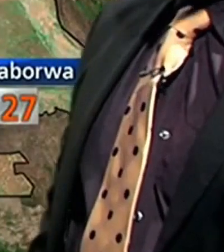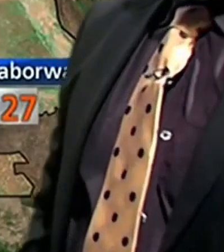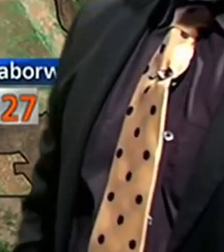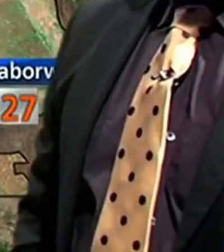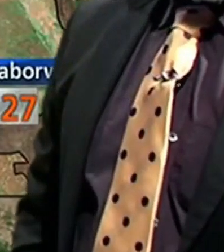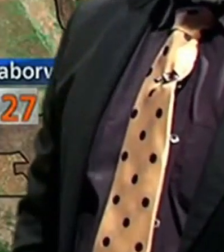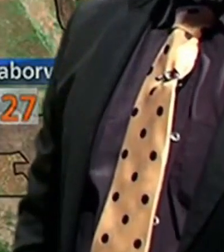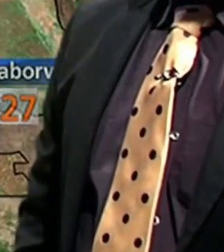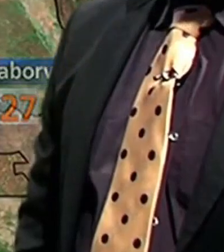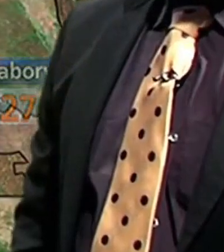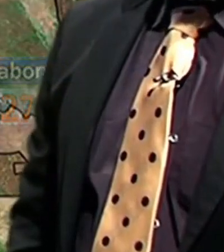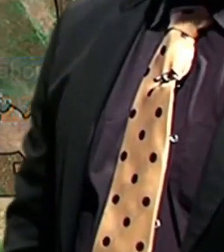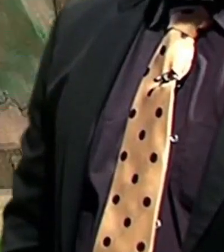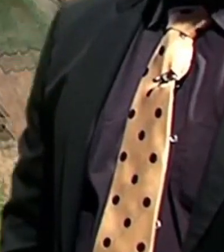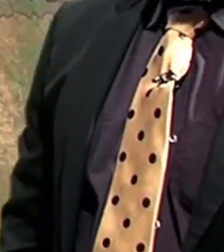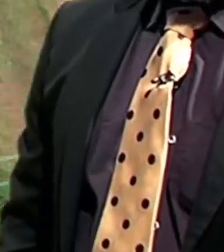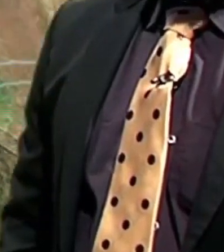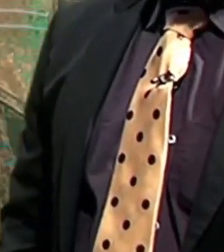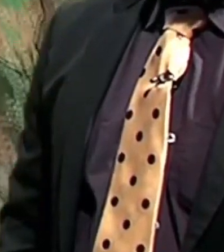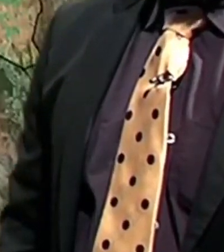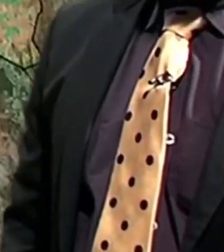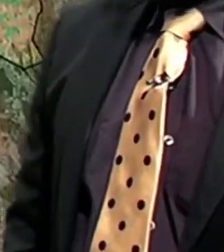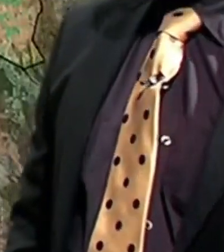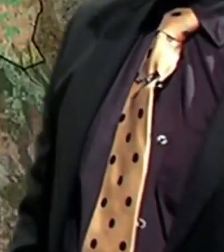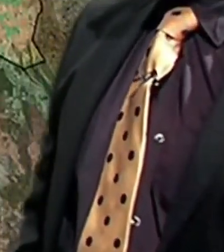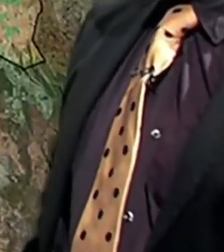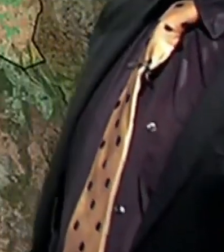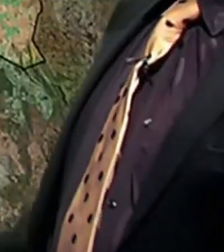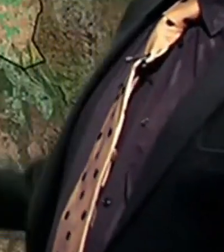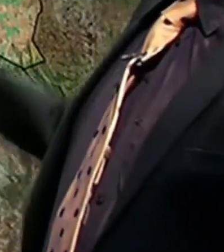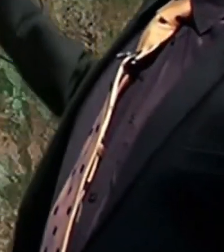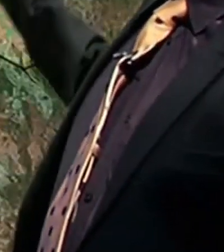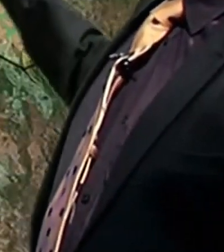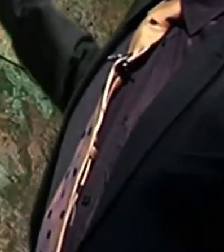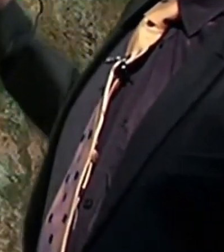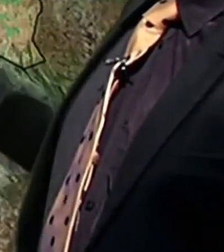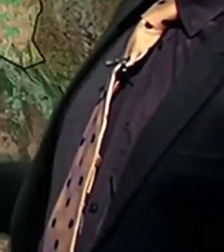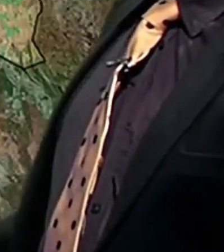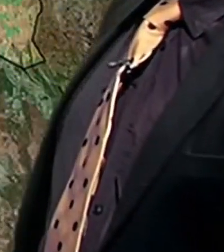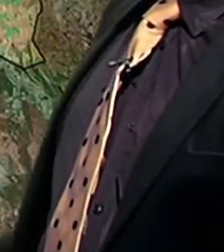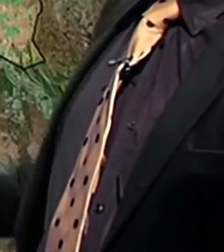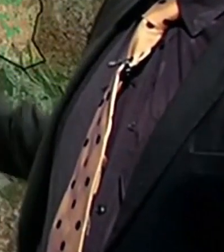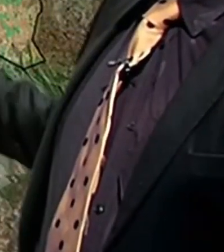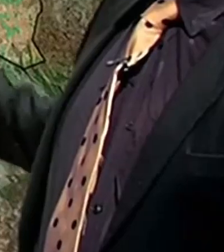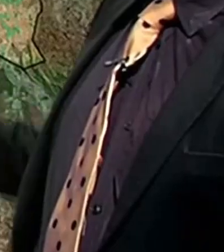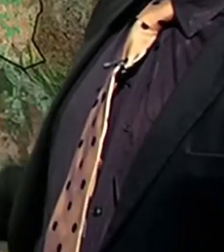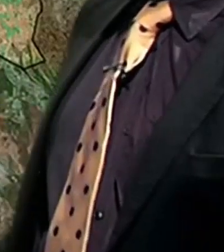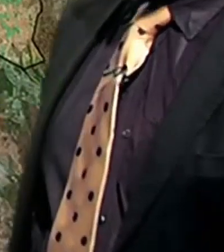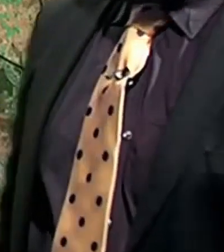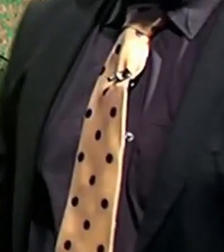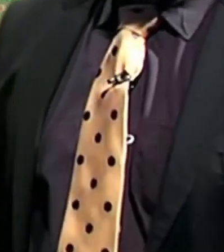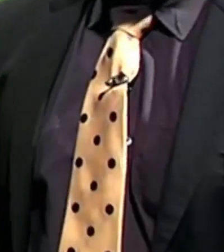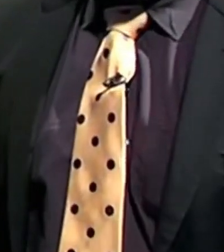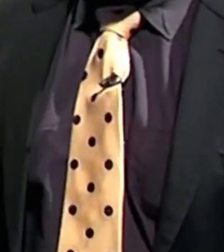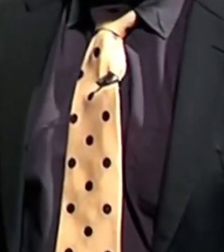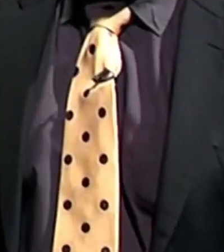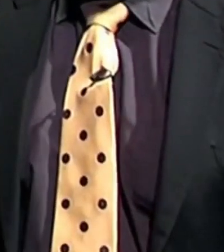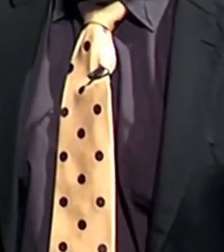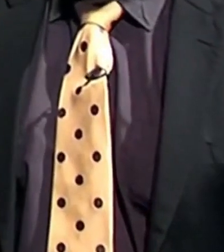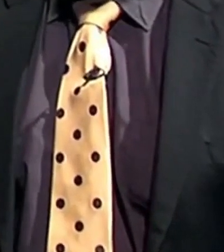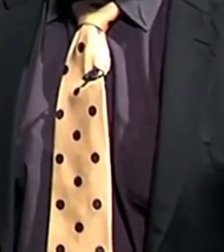Thoyando ka sa le Phalaborwa o tla bona le maemo a tleng a futufutubetso o tla futufutumana le gona ka mane ka sebakeng sa Sekhukhuzwa go phole ka Mbombela fela bogolo ba